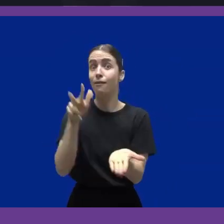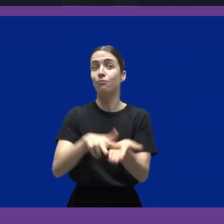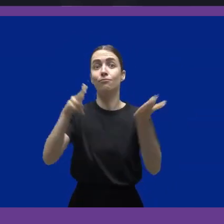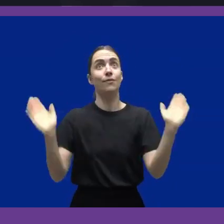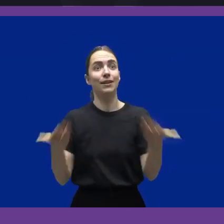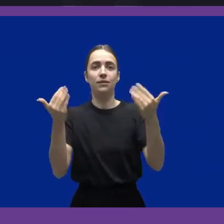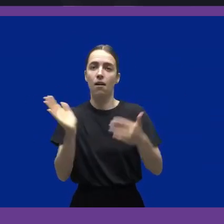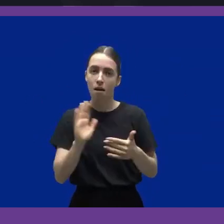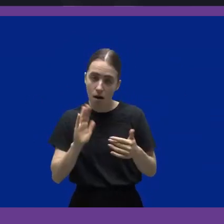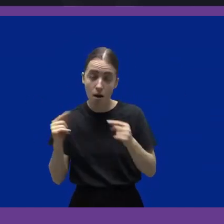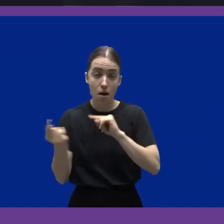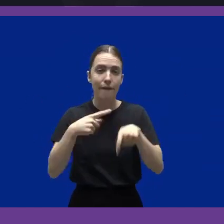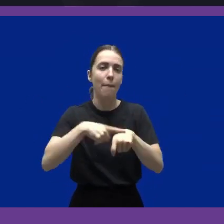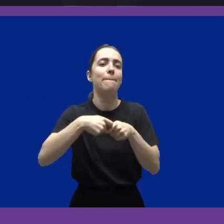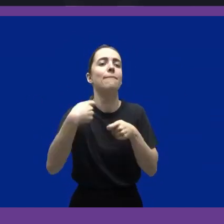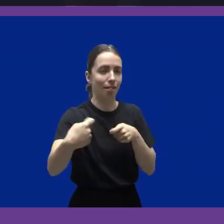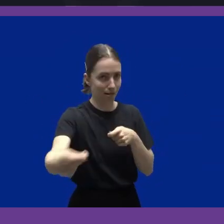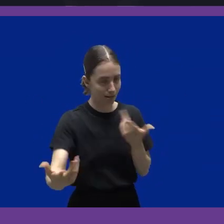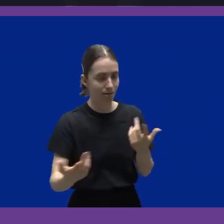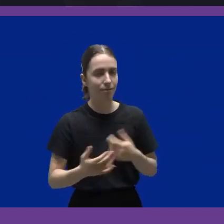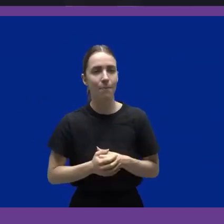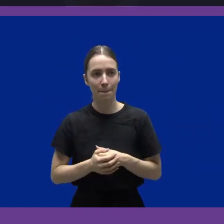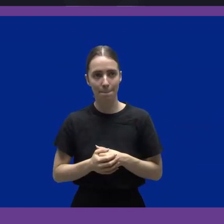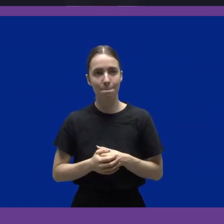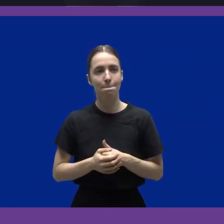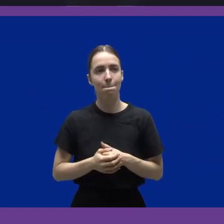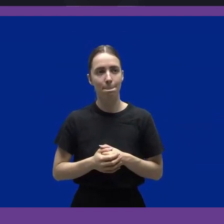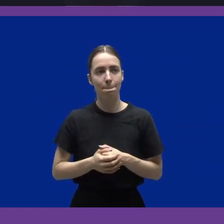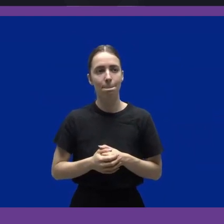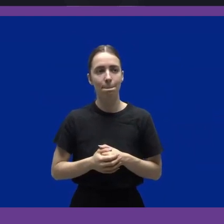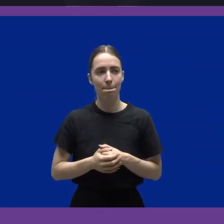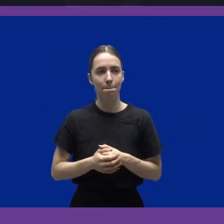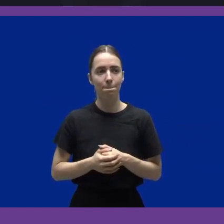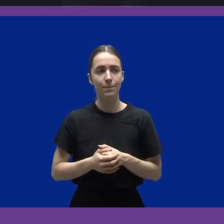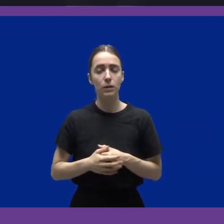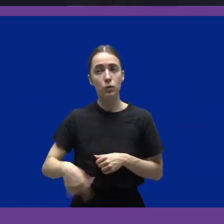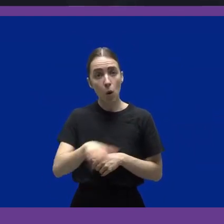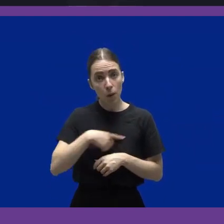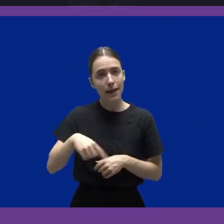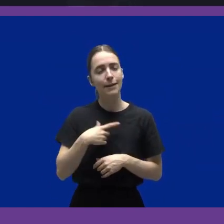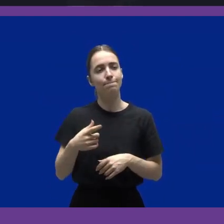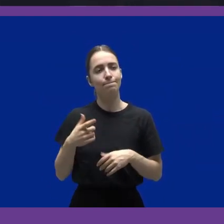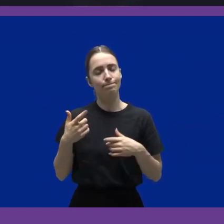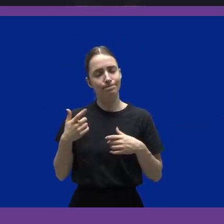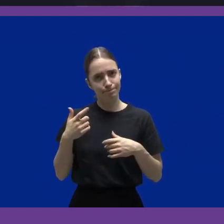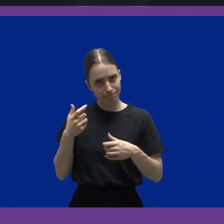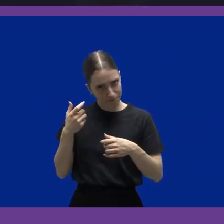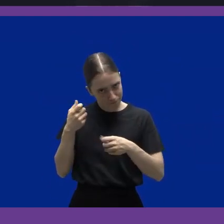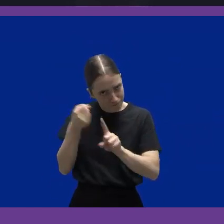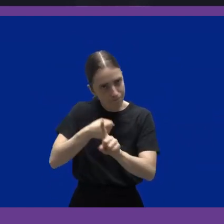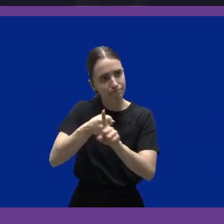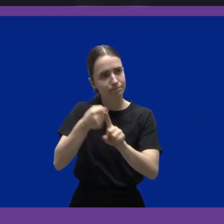so we are contributing to standardization with providing our comments as AccessibleEU to